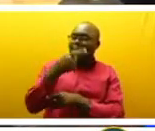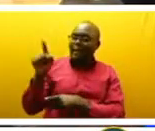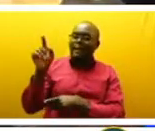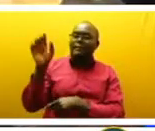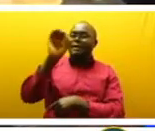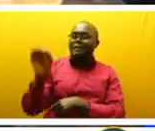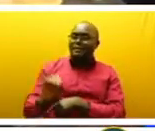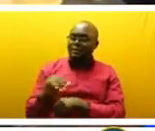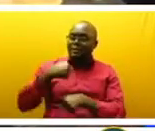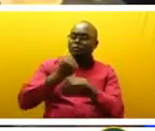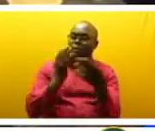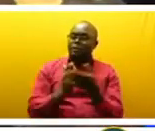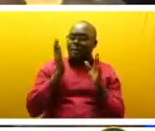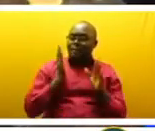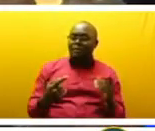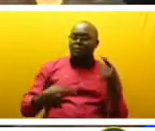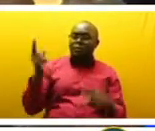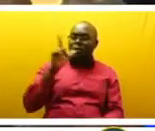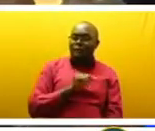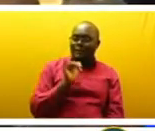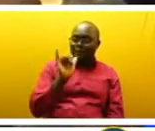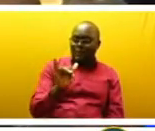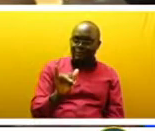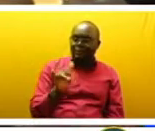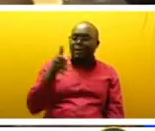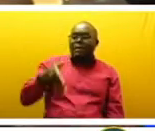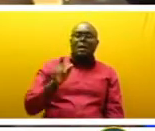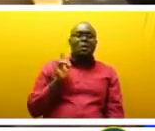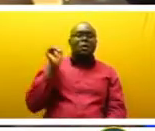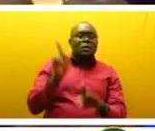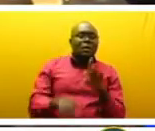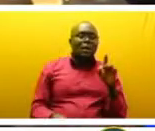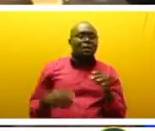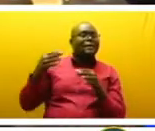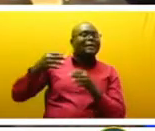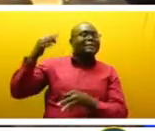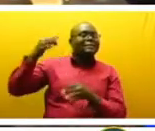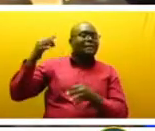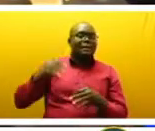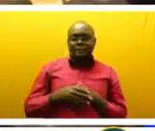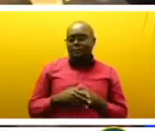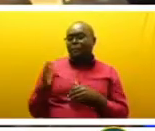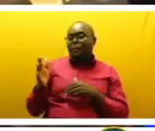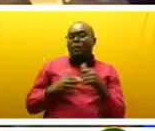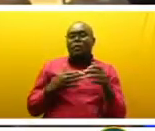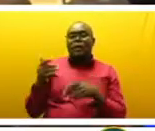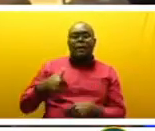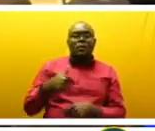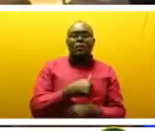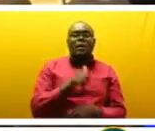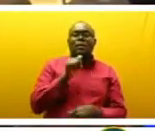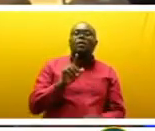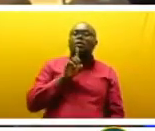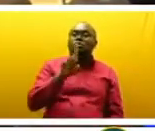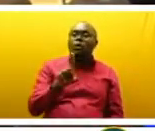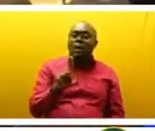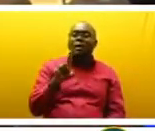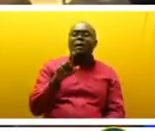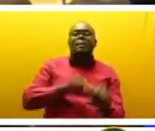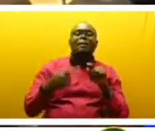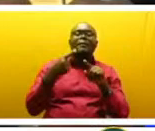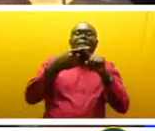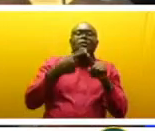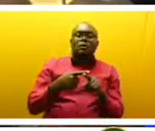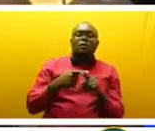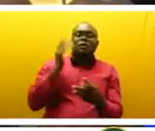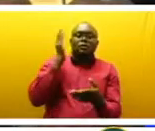having won this election. As we speak now, we cannot determine whether, we are not sure about the total valid